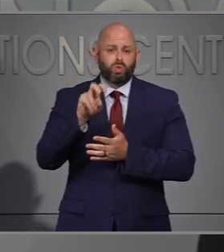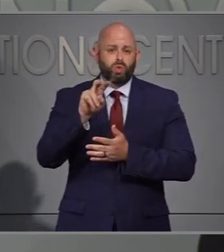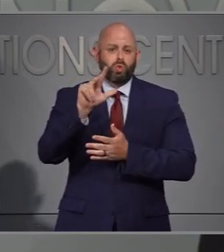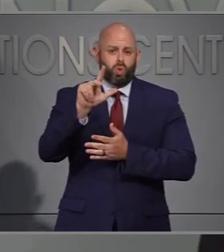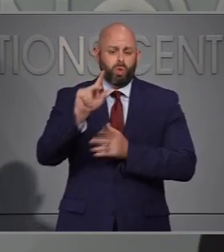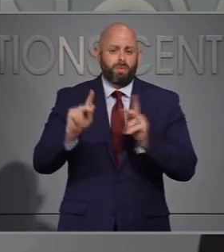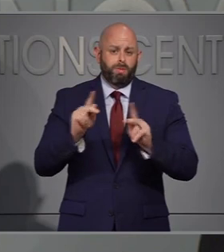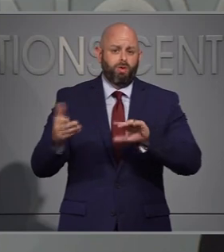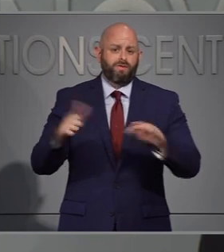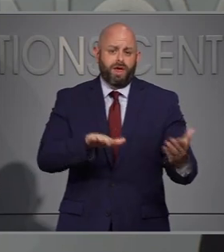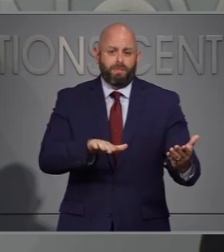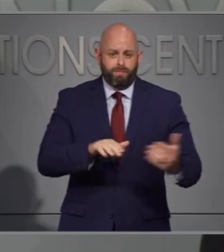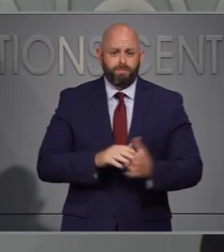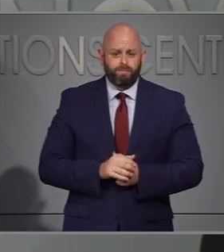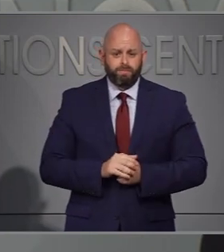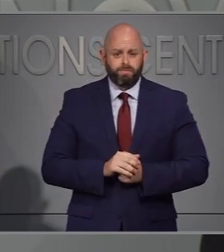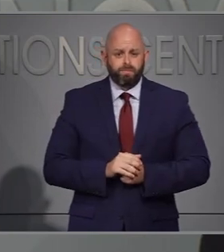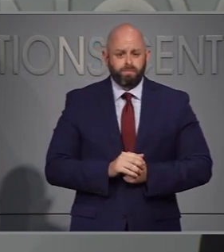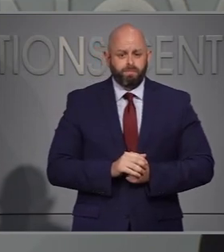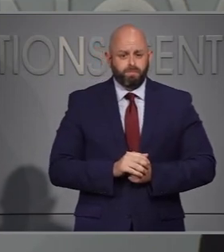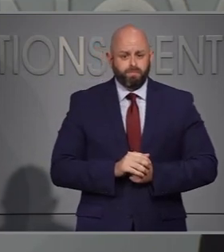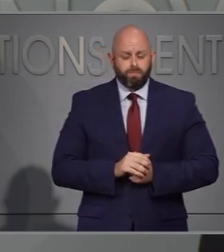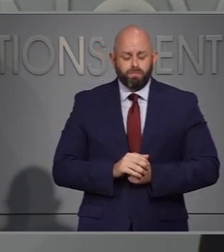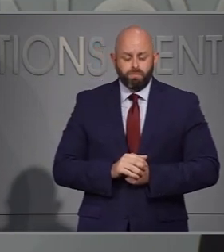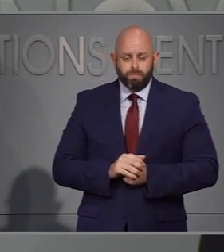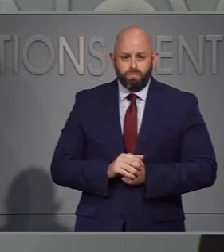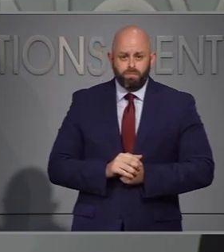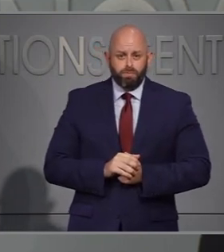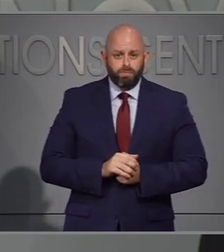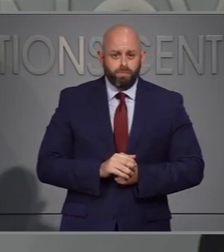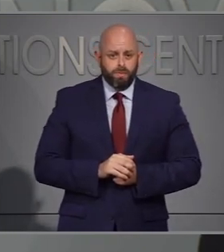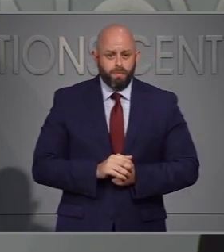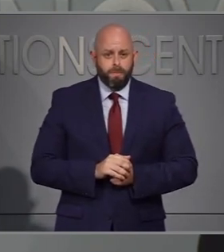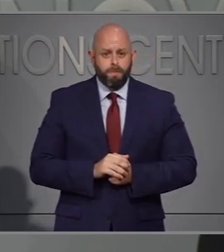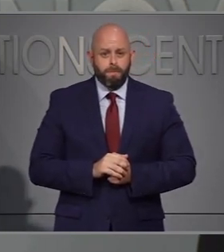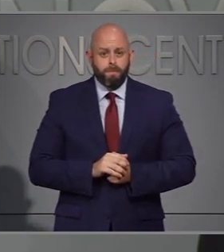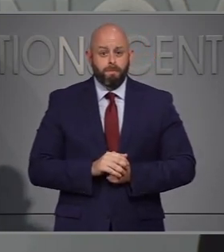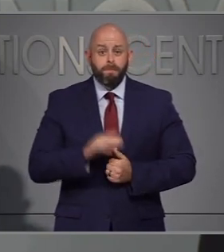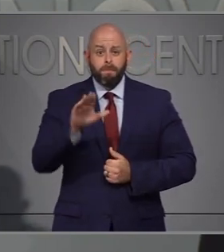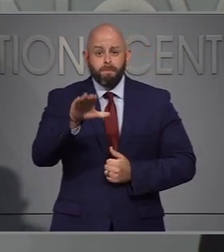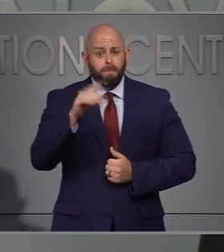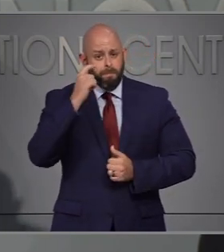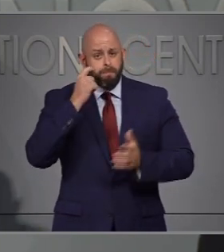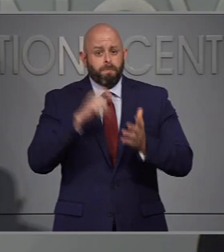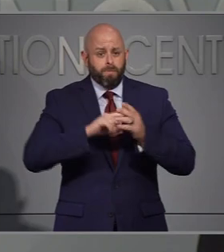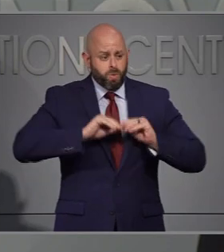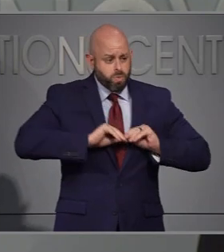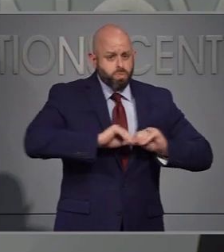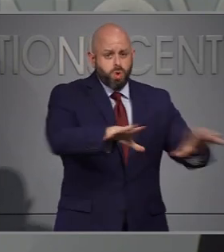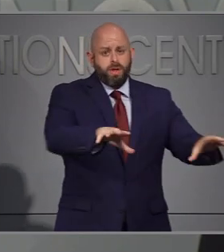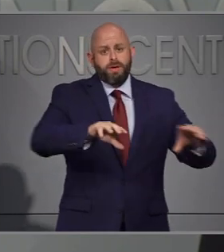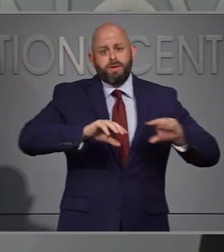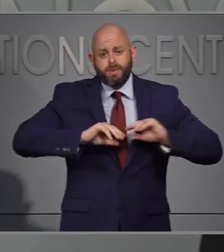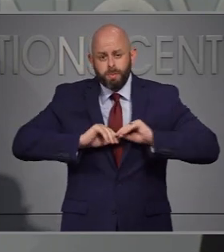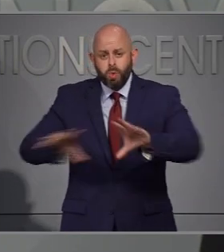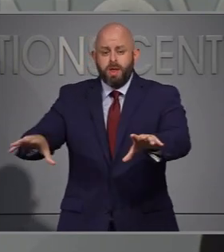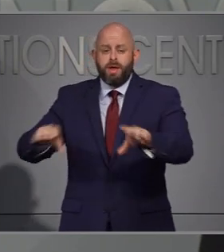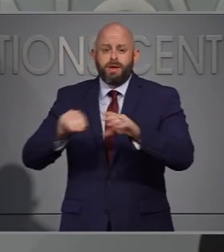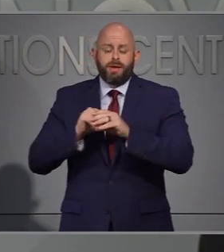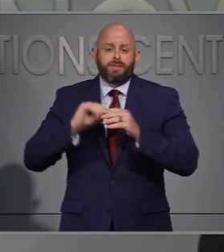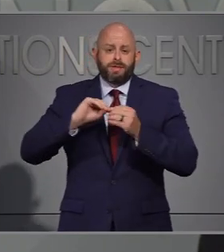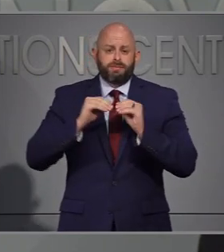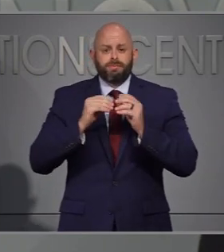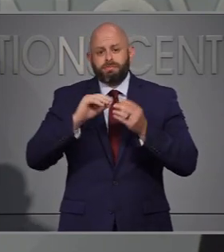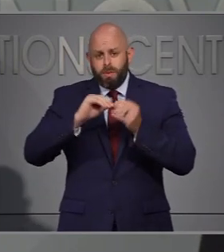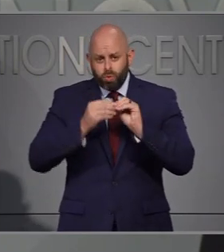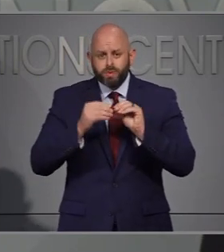1,223 deaths. We're seeing significant spread of COVID-19 across our state. Our key metrics that we